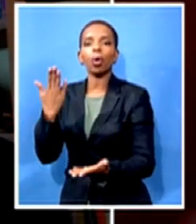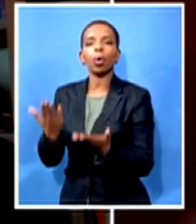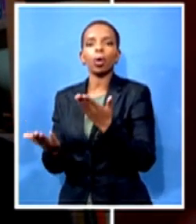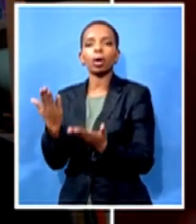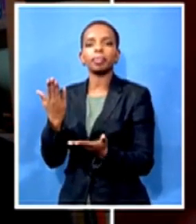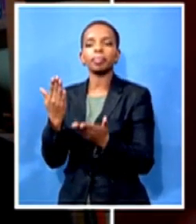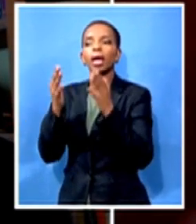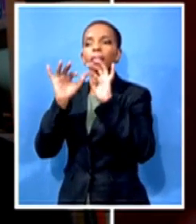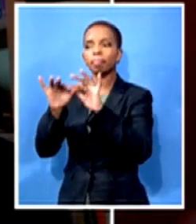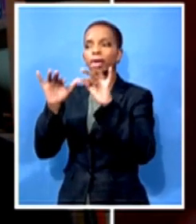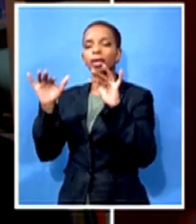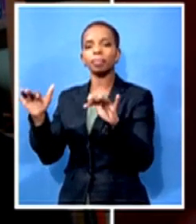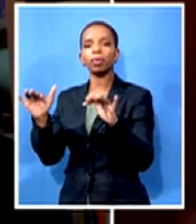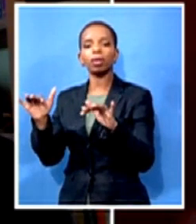meetings?